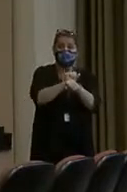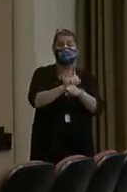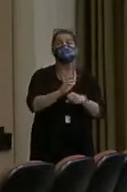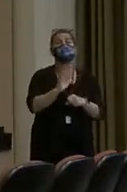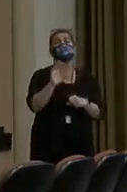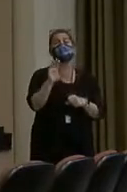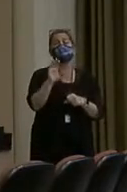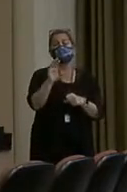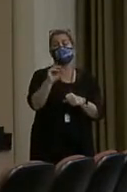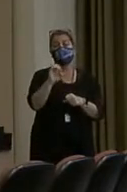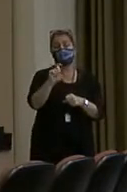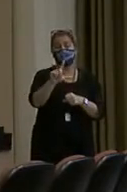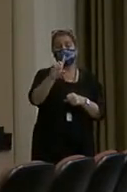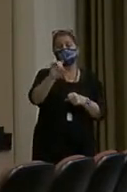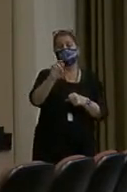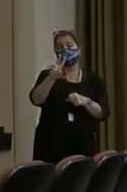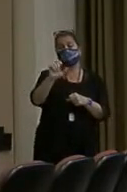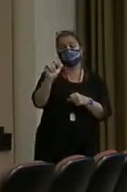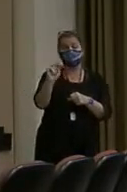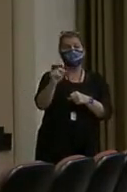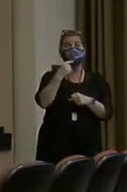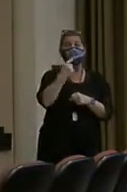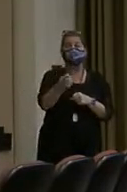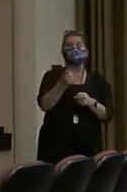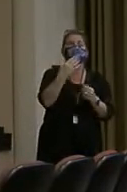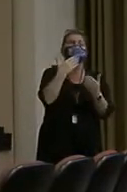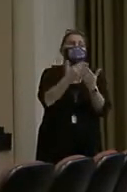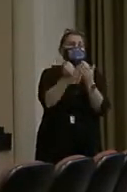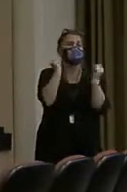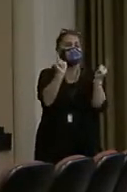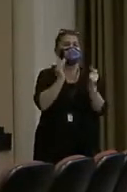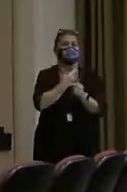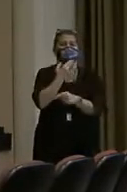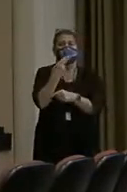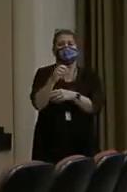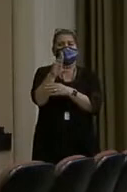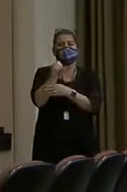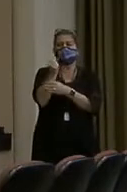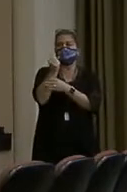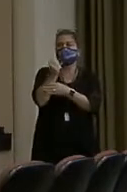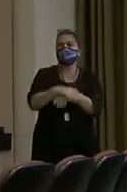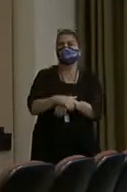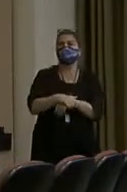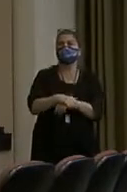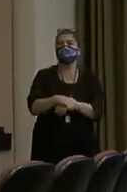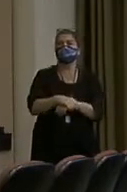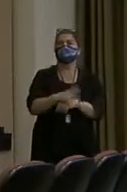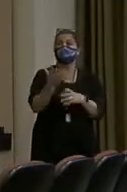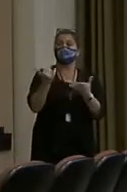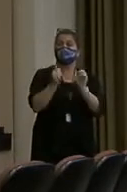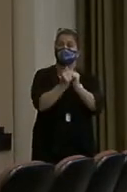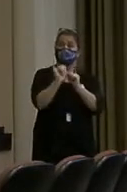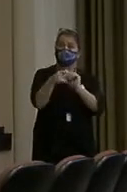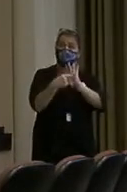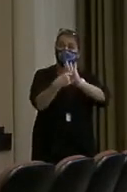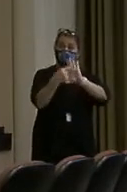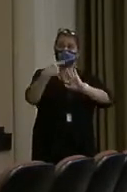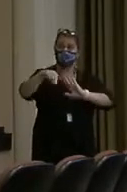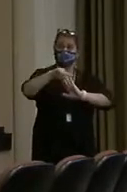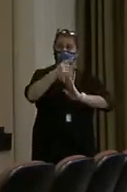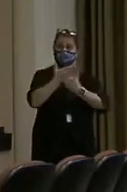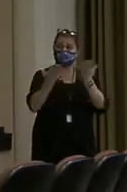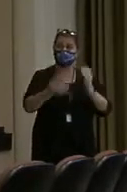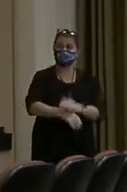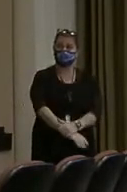Michael Dowling says, thank you to all our heroes. And with that, I'd like to show you something.